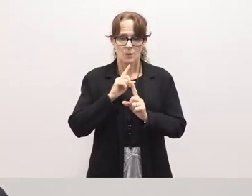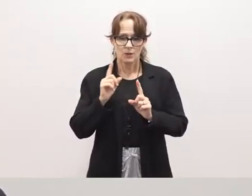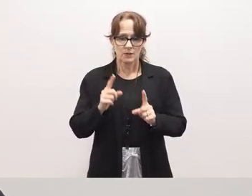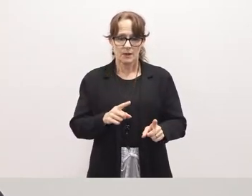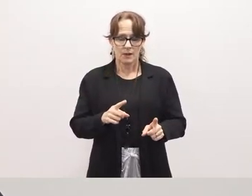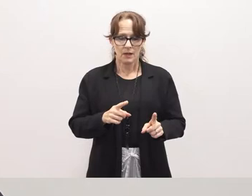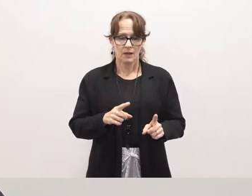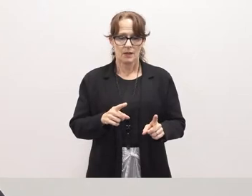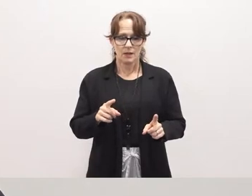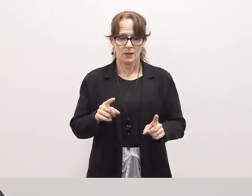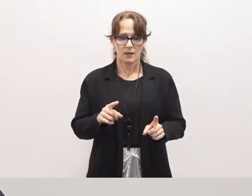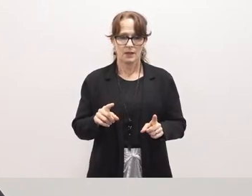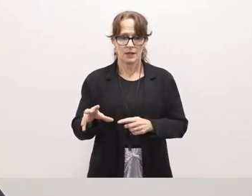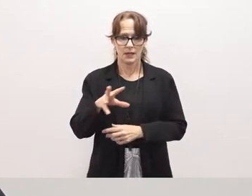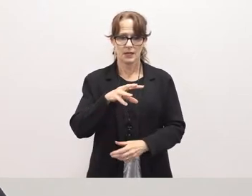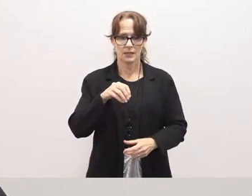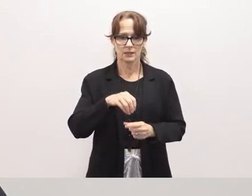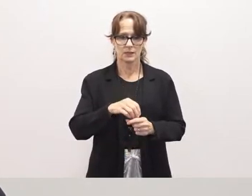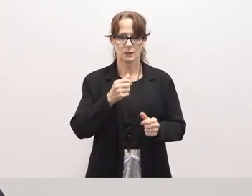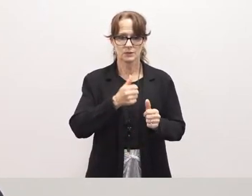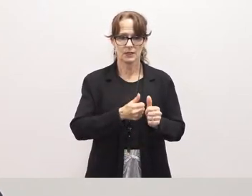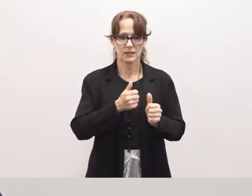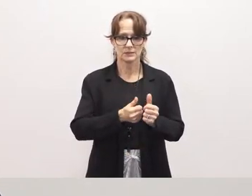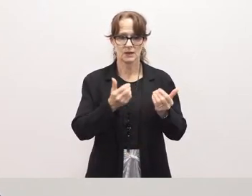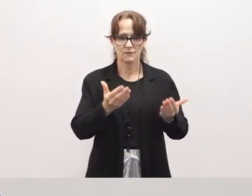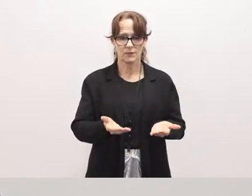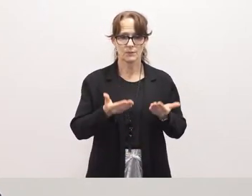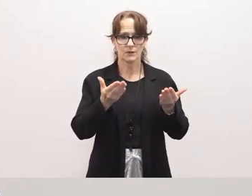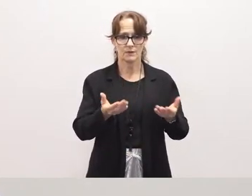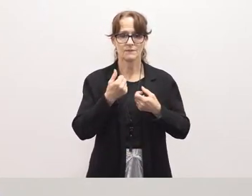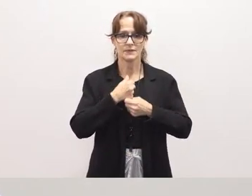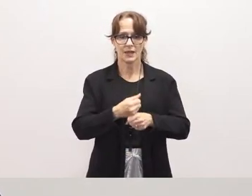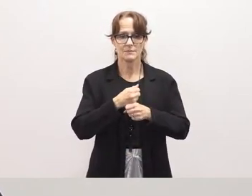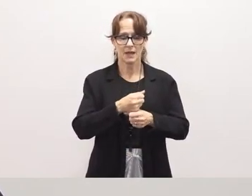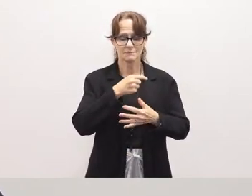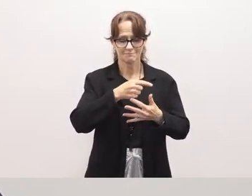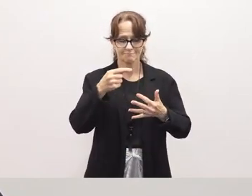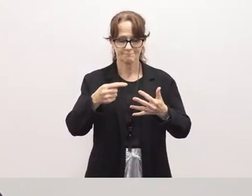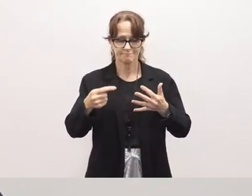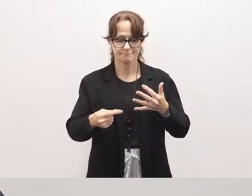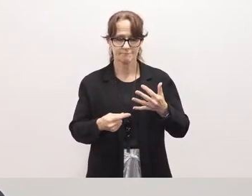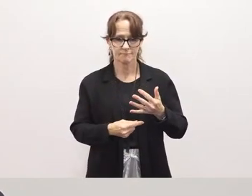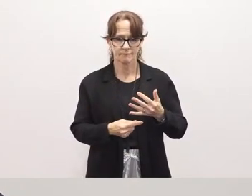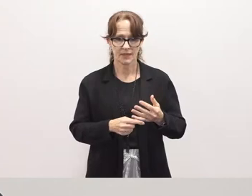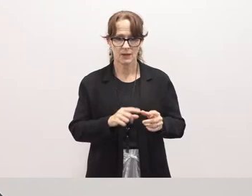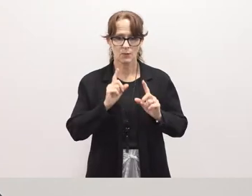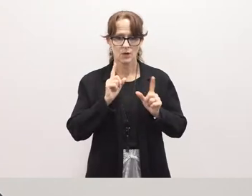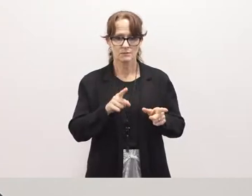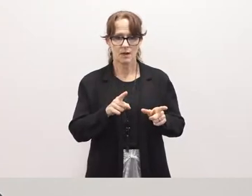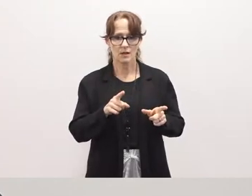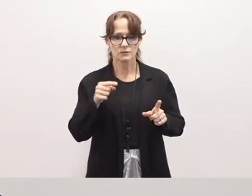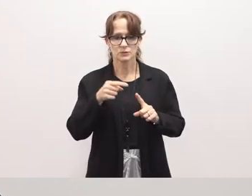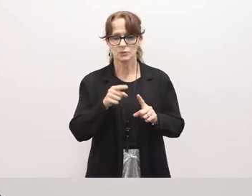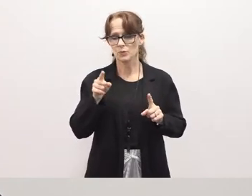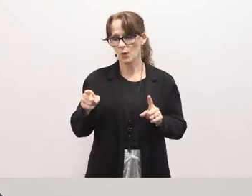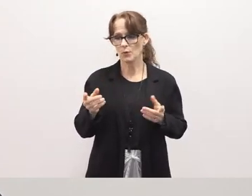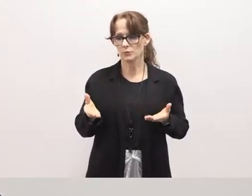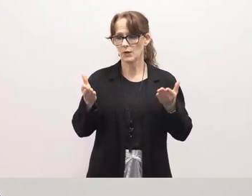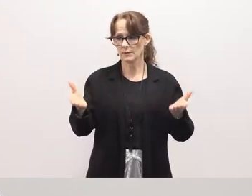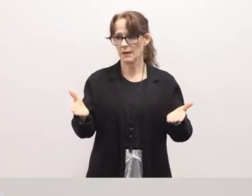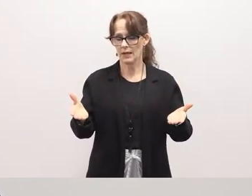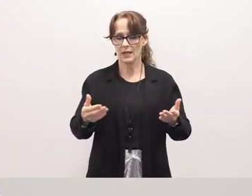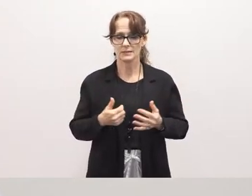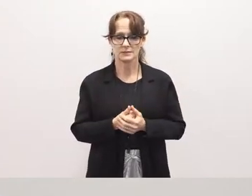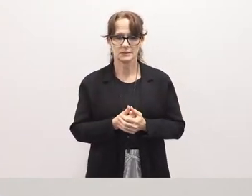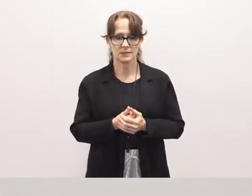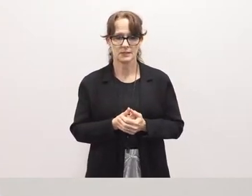the response actually includes each of the recommendations that they made to us, and then our response to those recommendations.